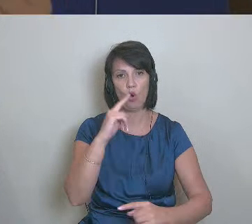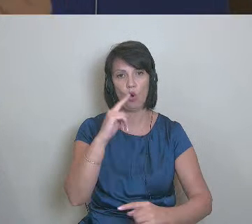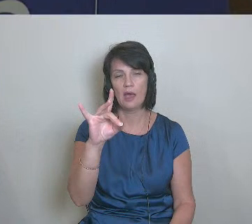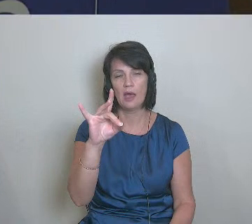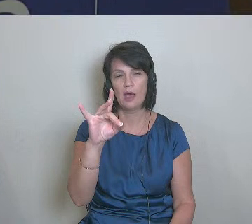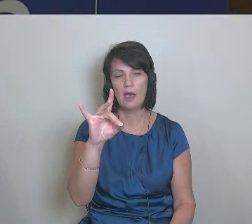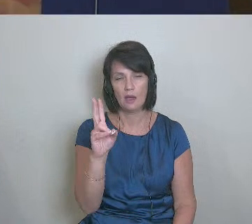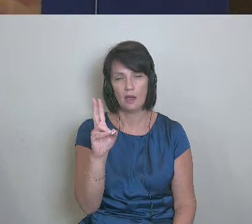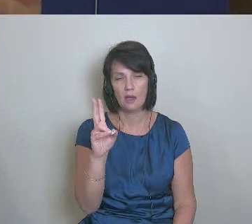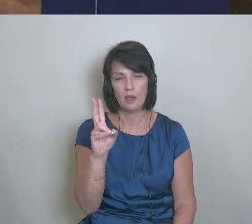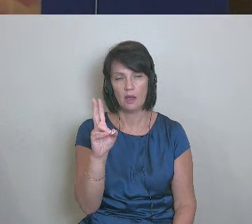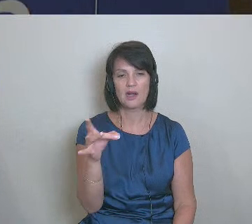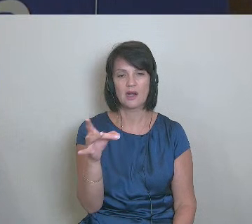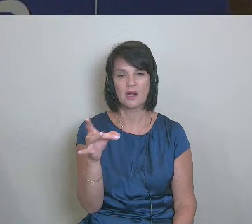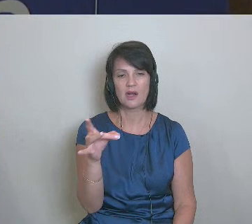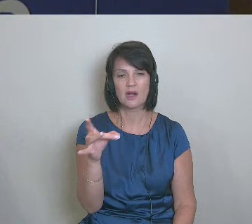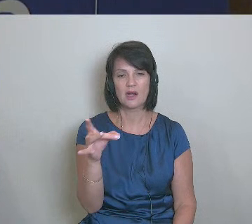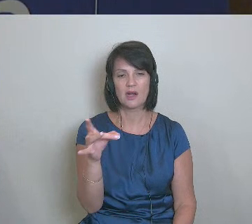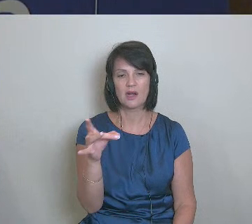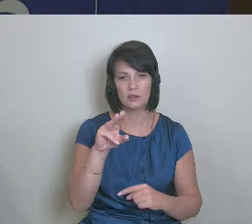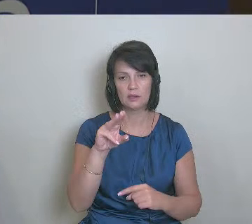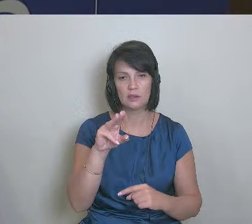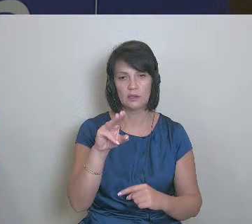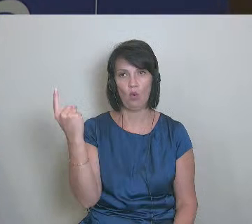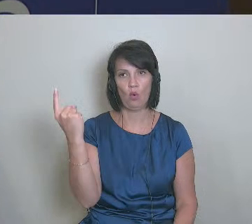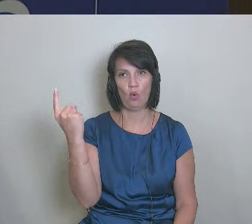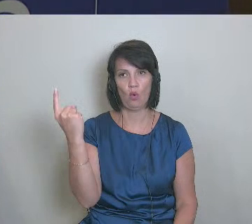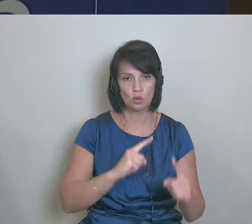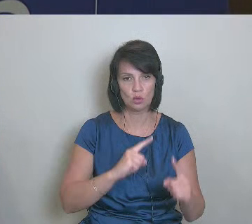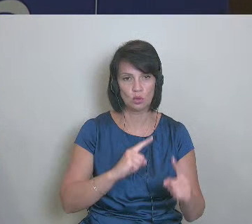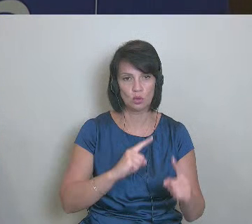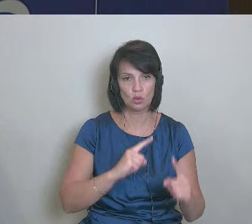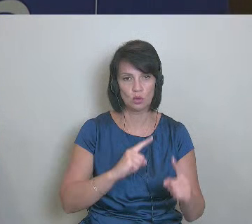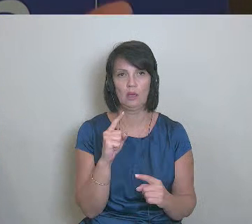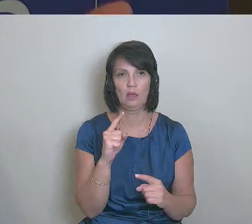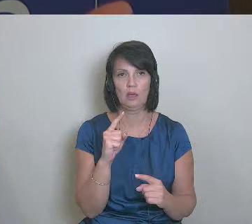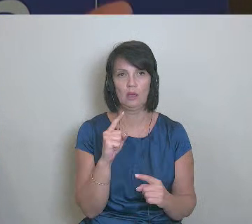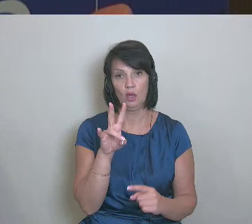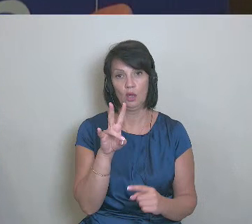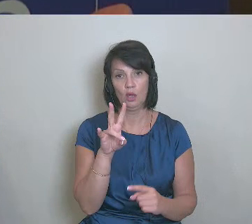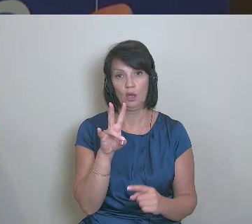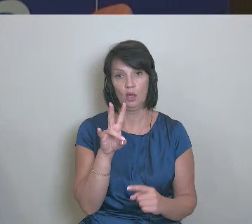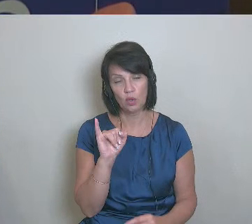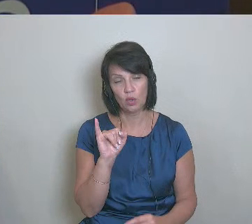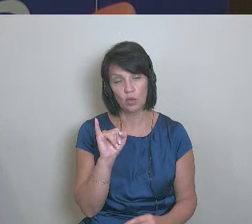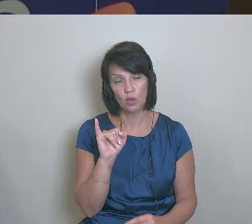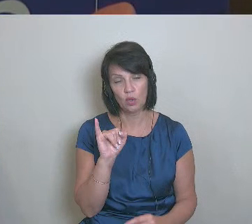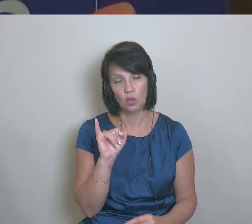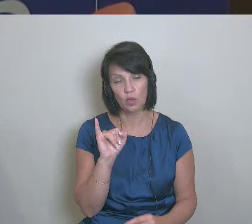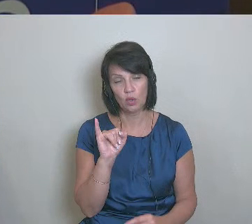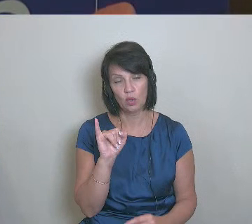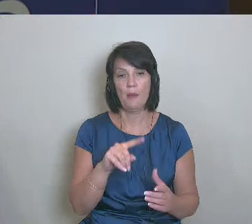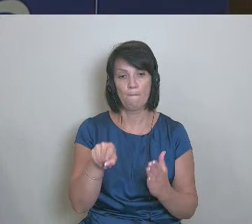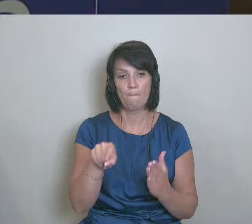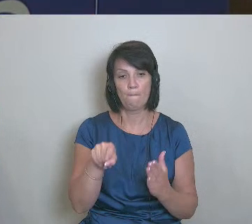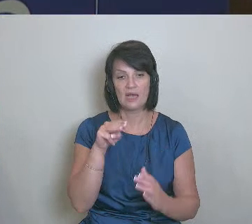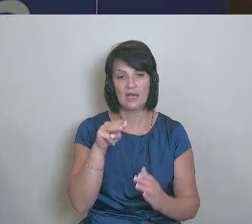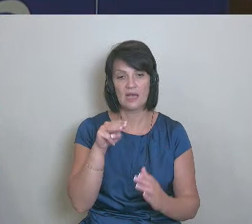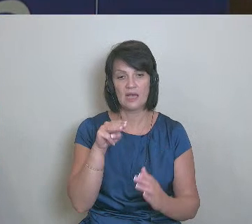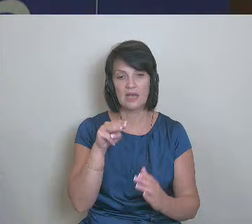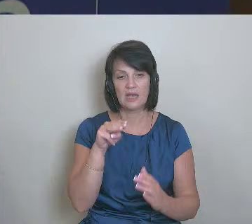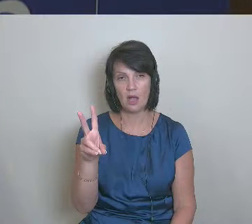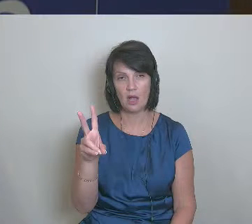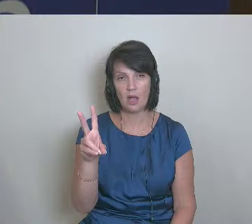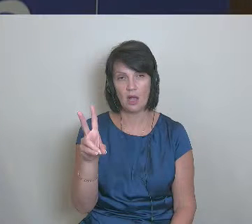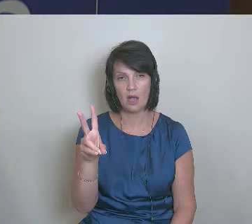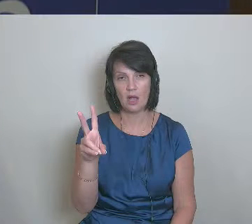on the elections, during the elections to the Oblast Council and the Rayon Council, and the city